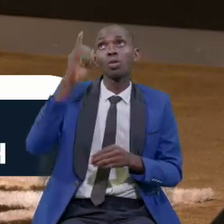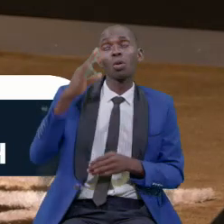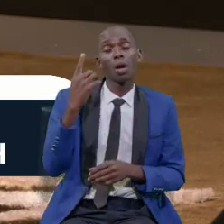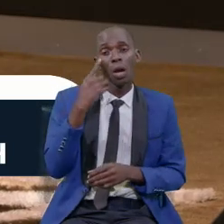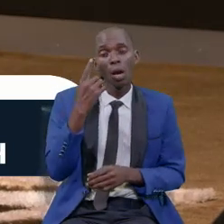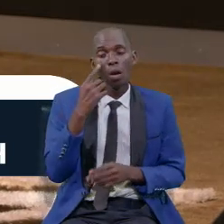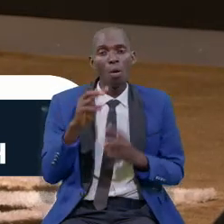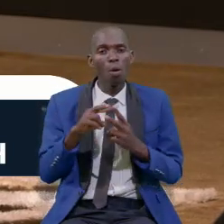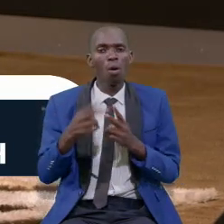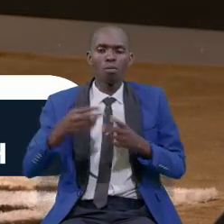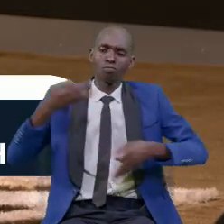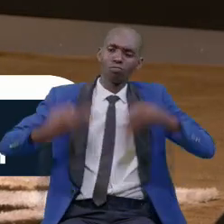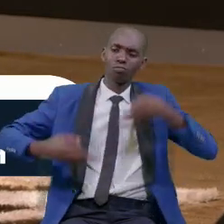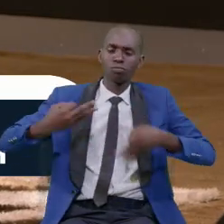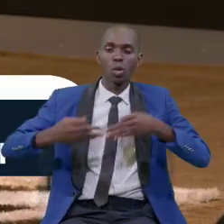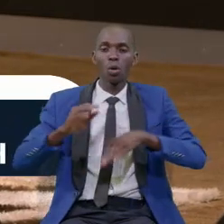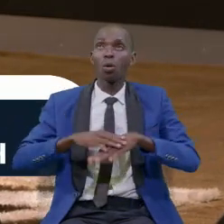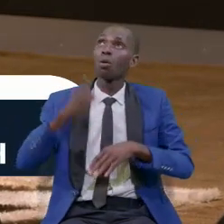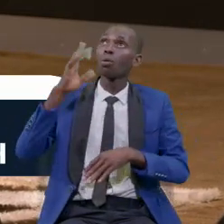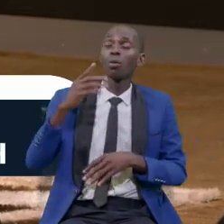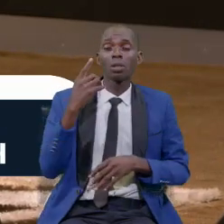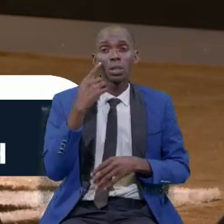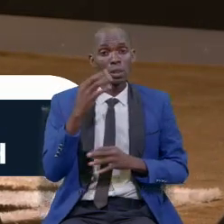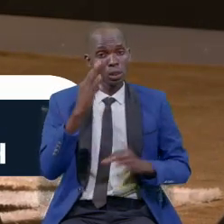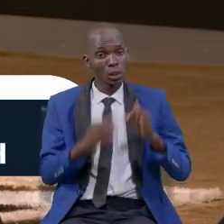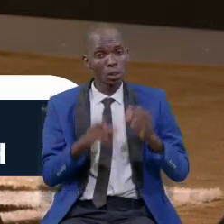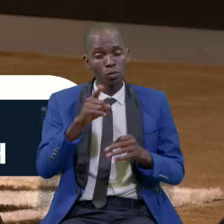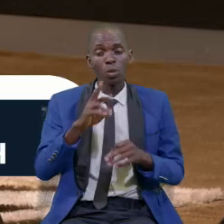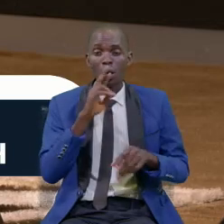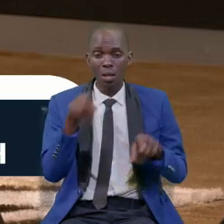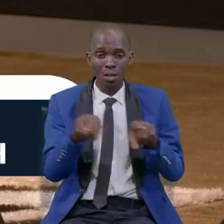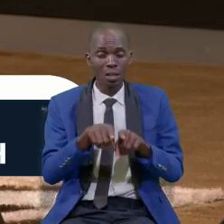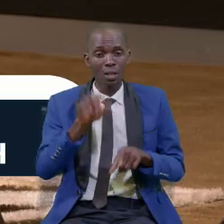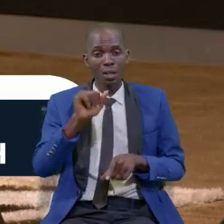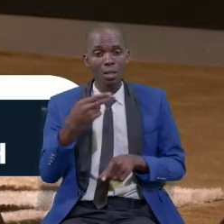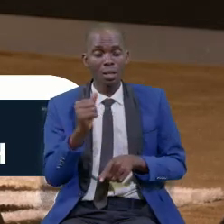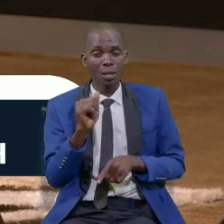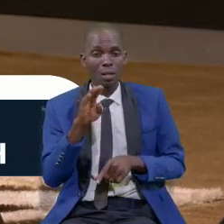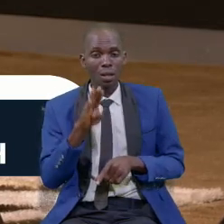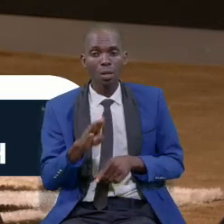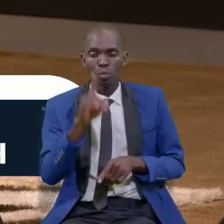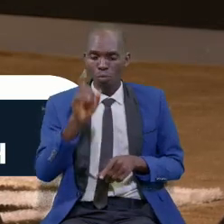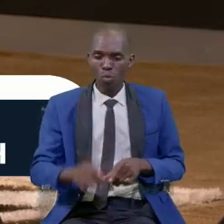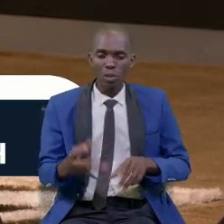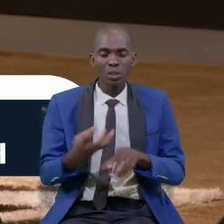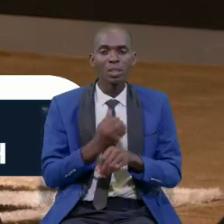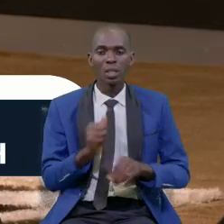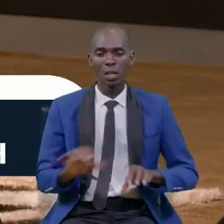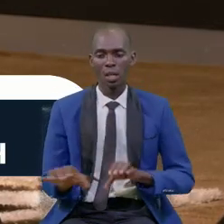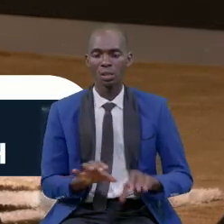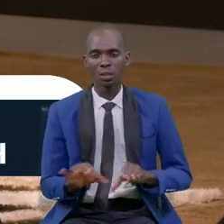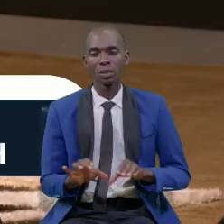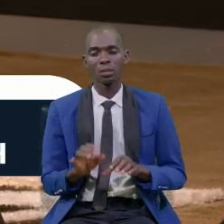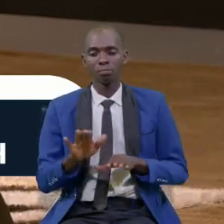the other side, if you are like Rahab, you'll take an active step. Repent, you repent. Turn